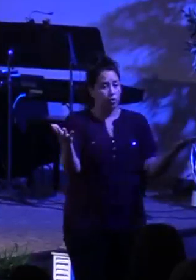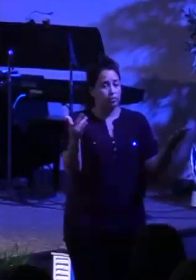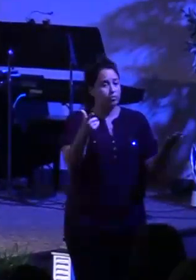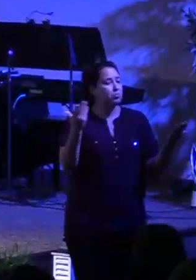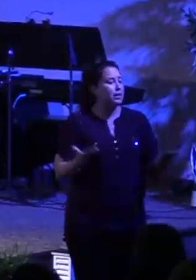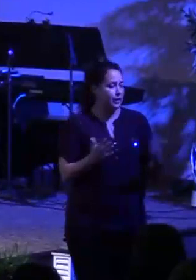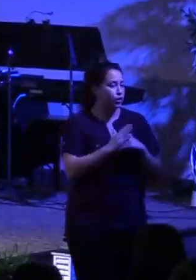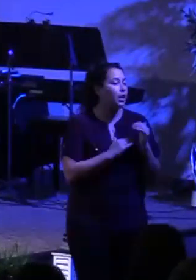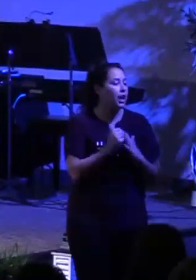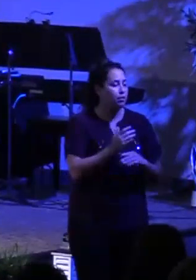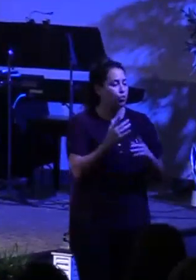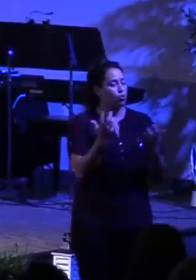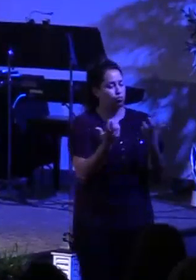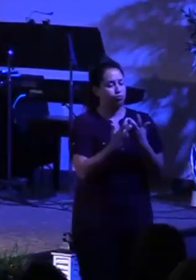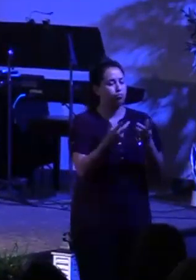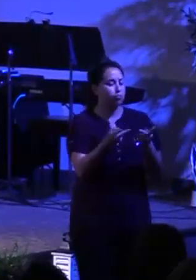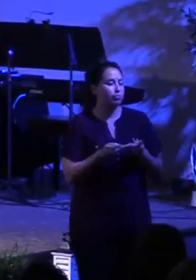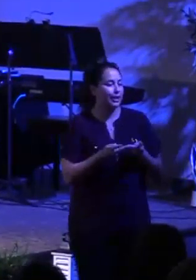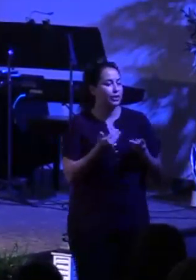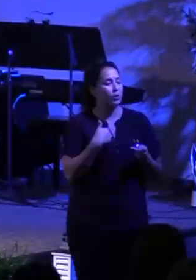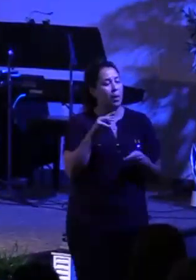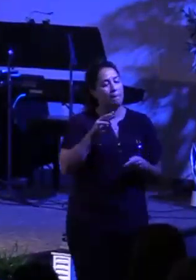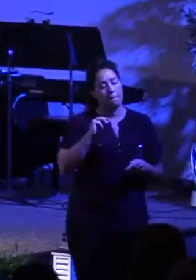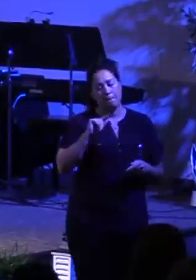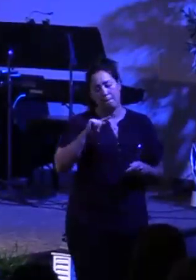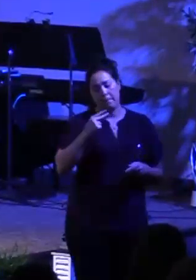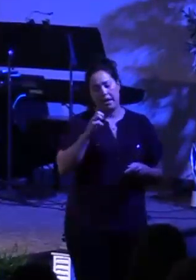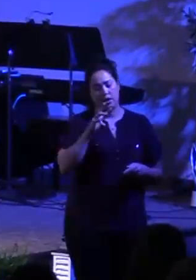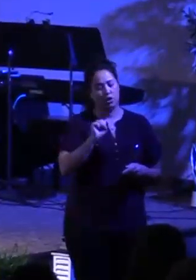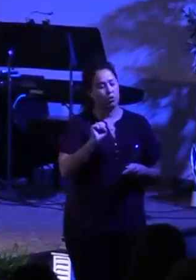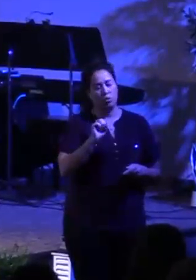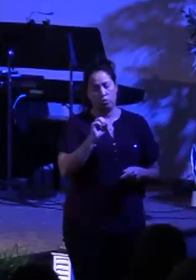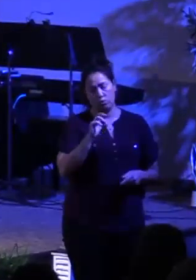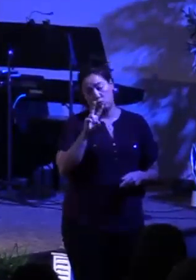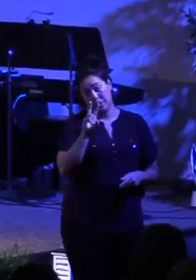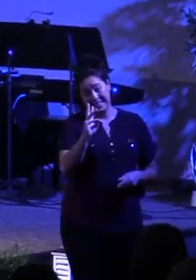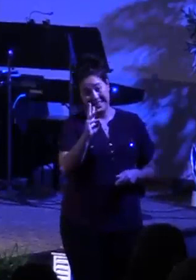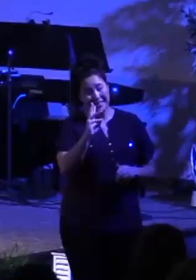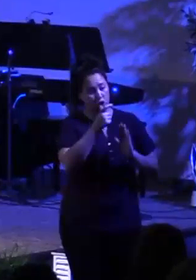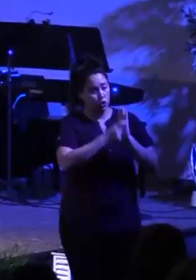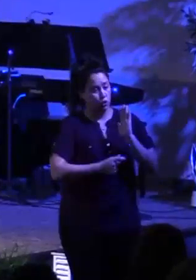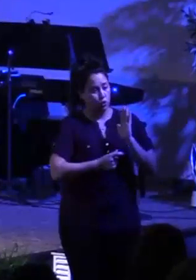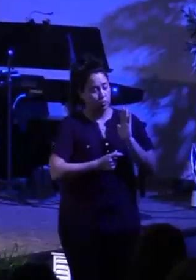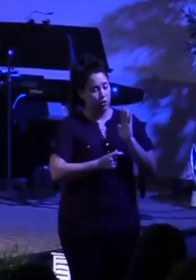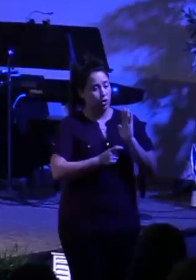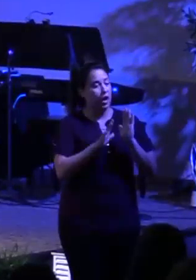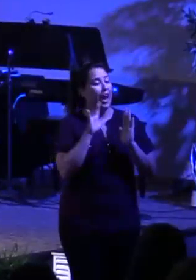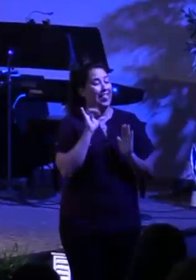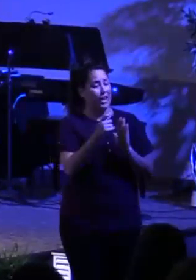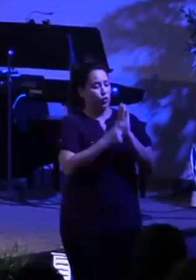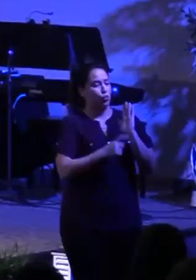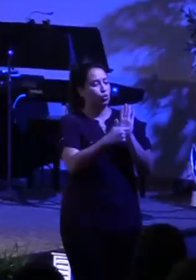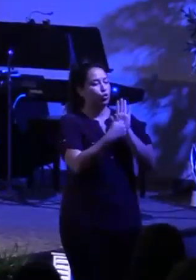Matthew 26, and it's a great scripture. I love it. Because it shows how human it is to lose this